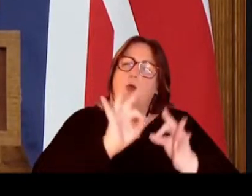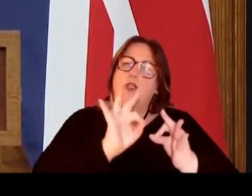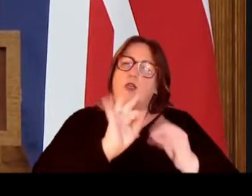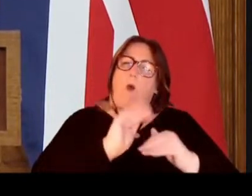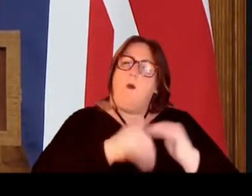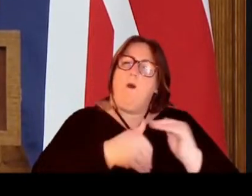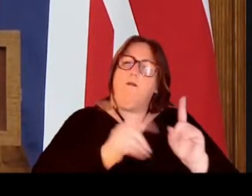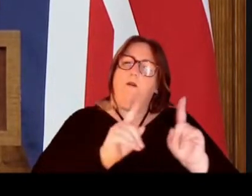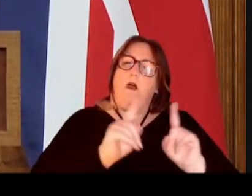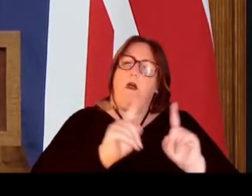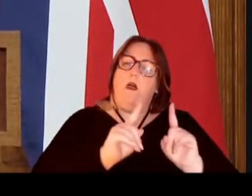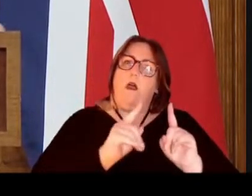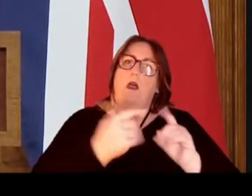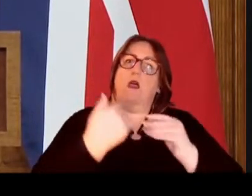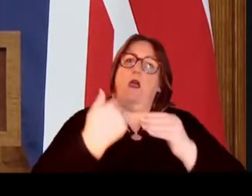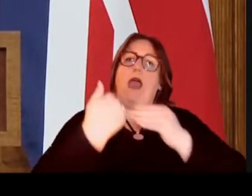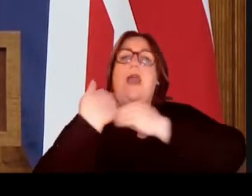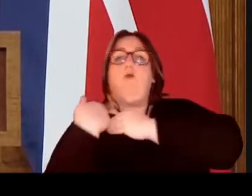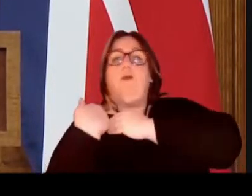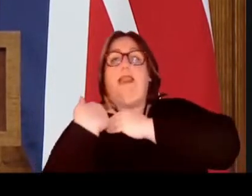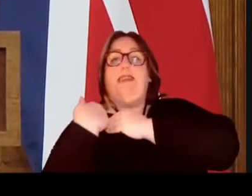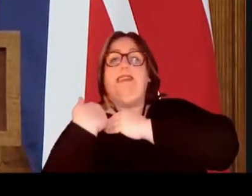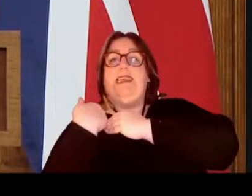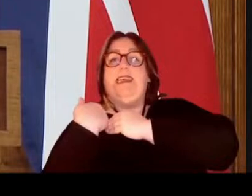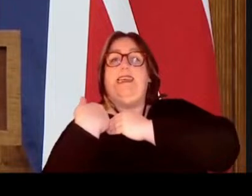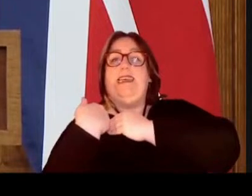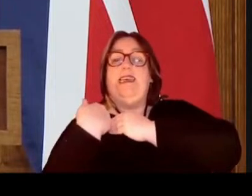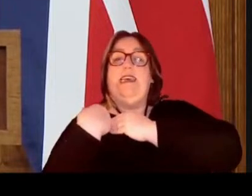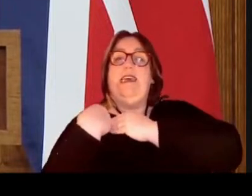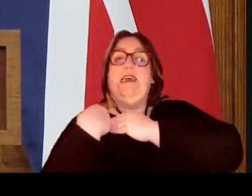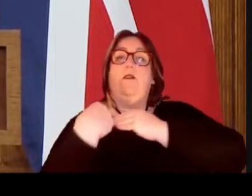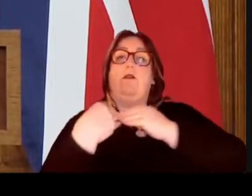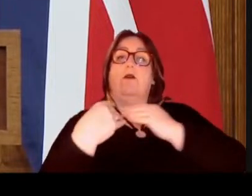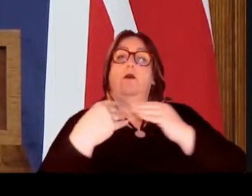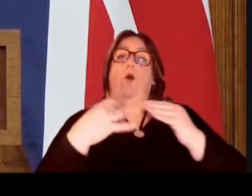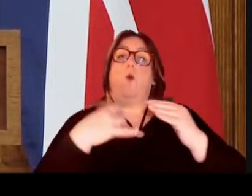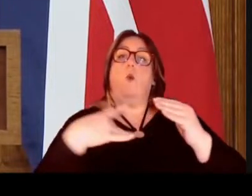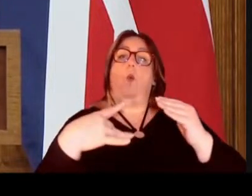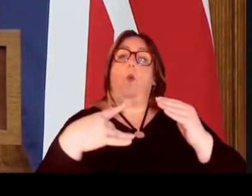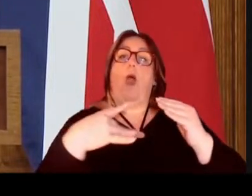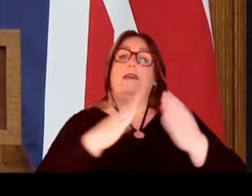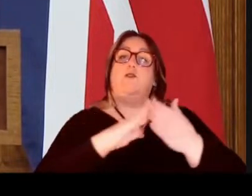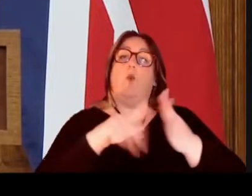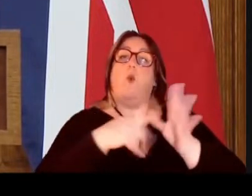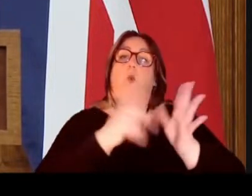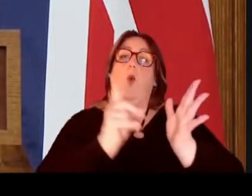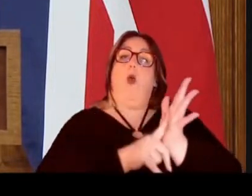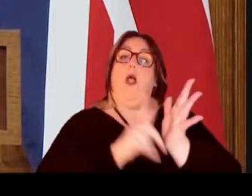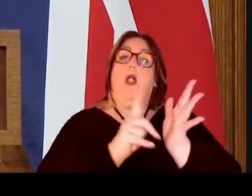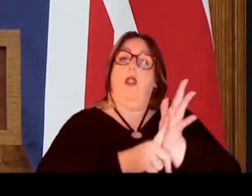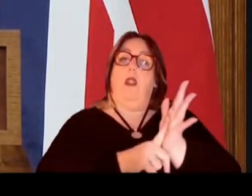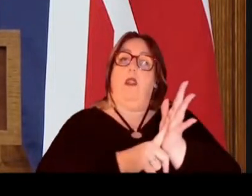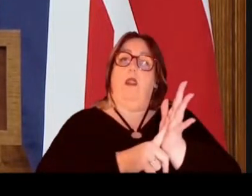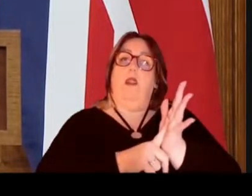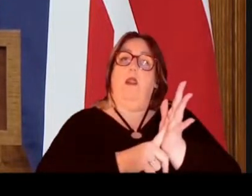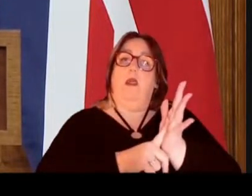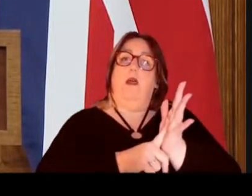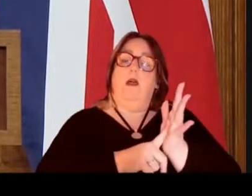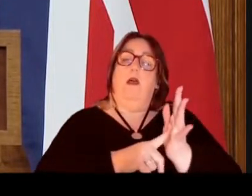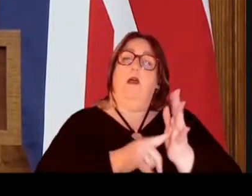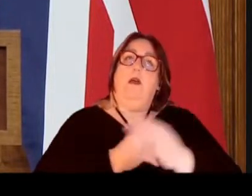system, a system that is far too often driven by circling the institutional